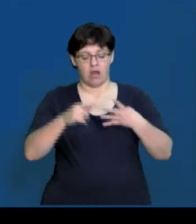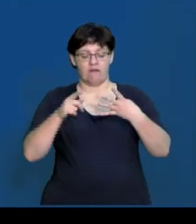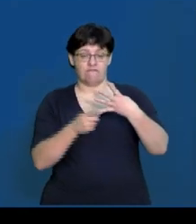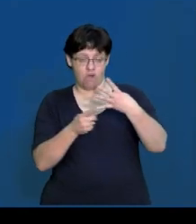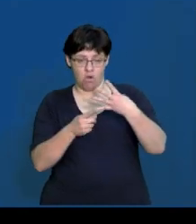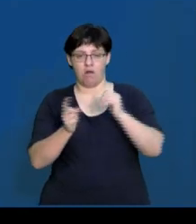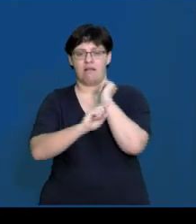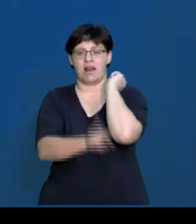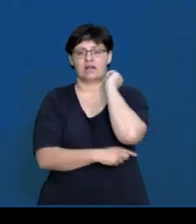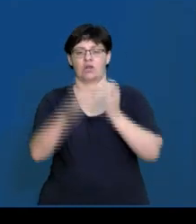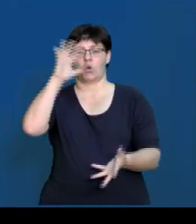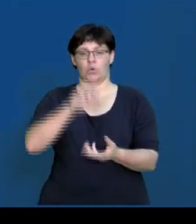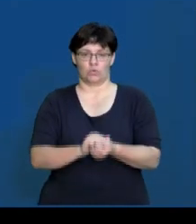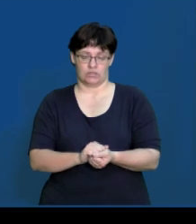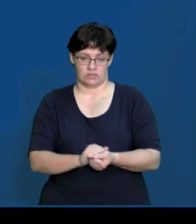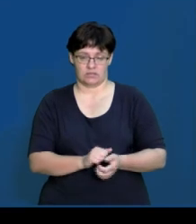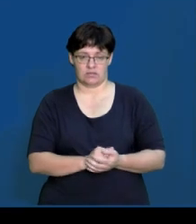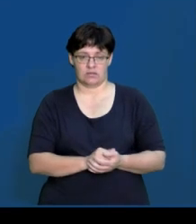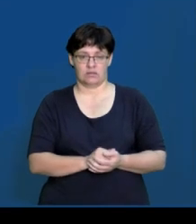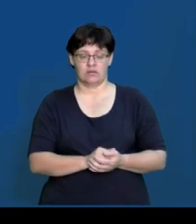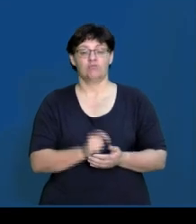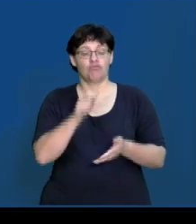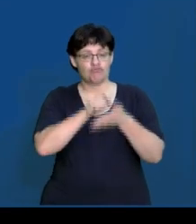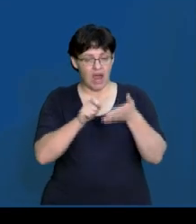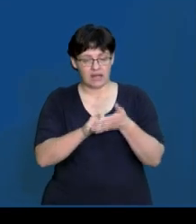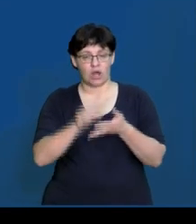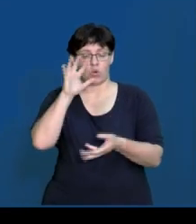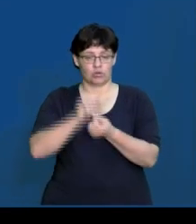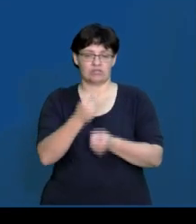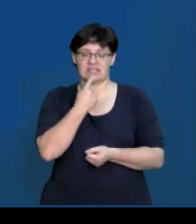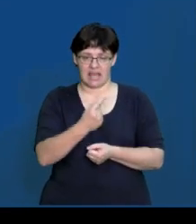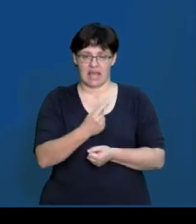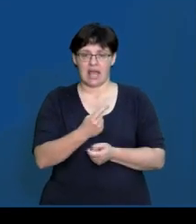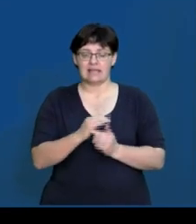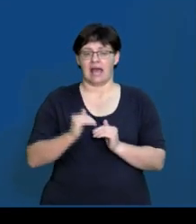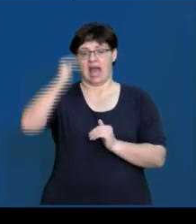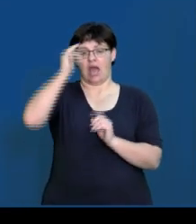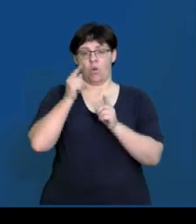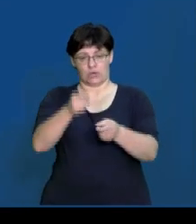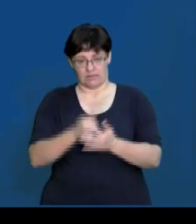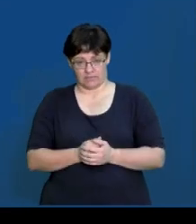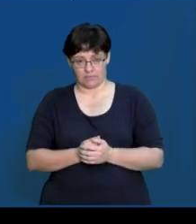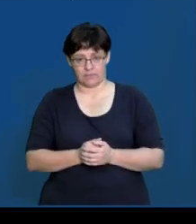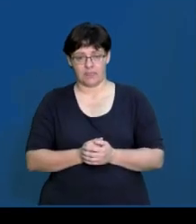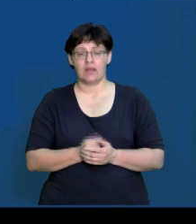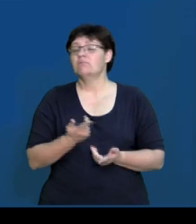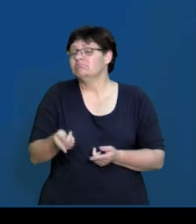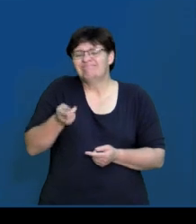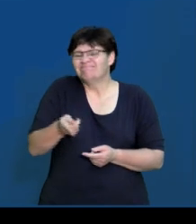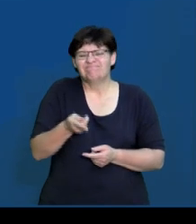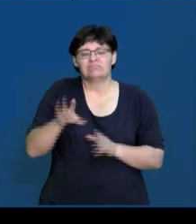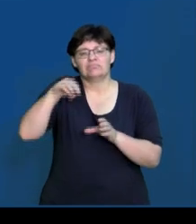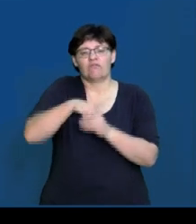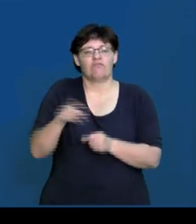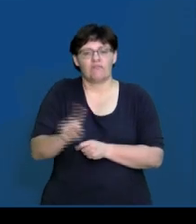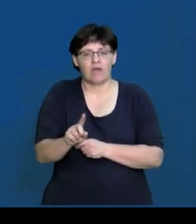your conclusion, right? You get to your conclusion, right? Conclusion is, like I said, a higher order conclusion,